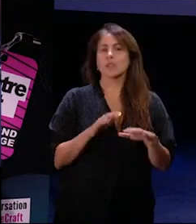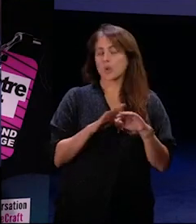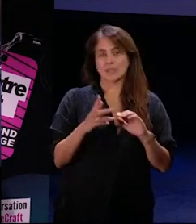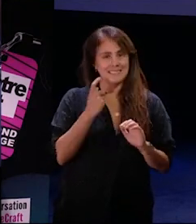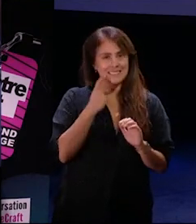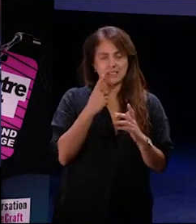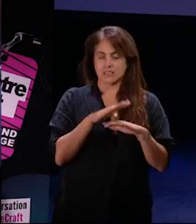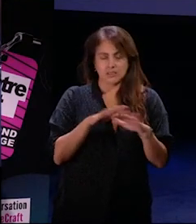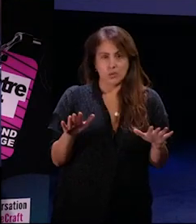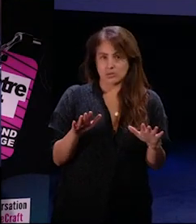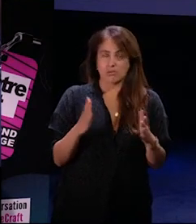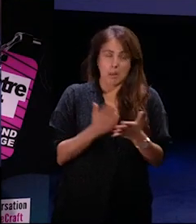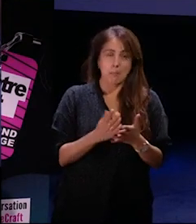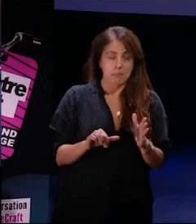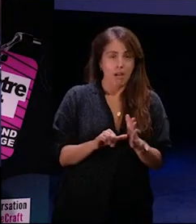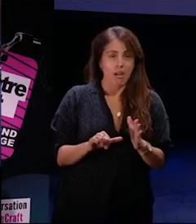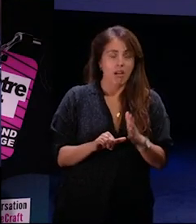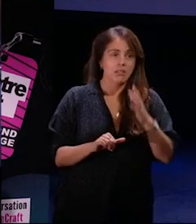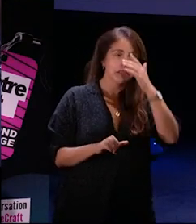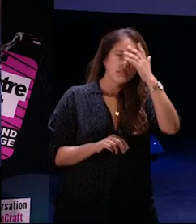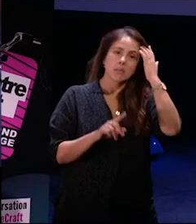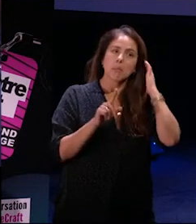easy. I'm not going to pretend that it's easy, but it's about